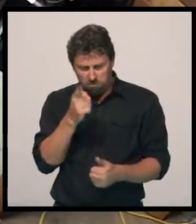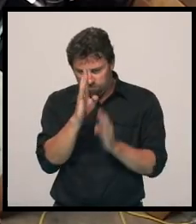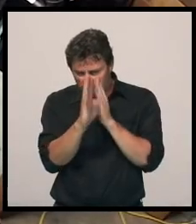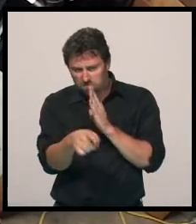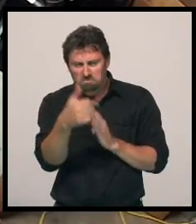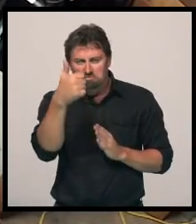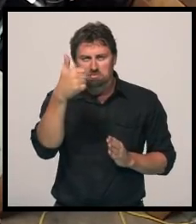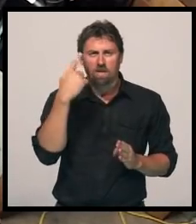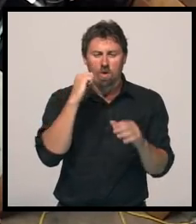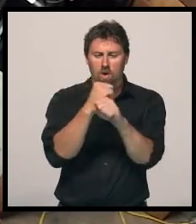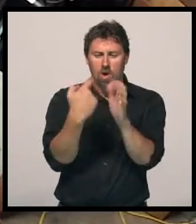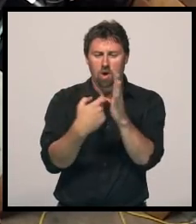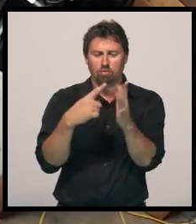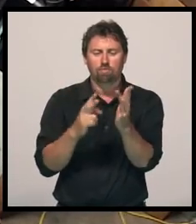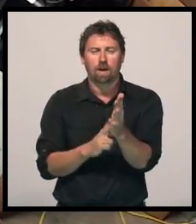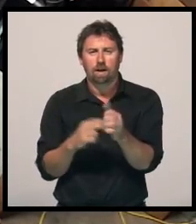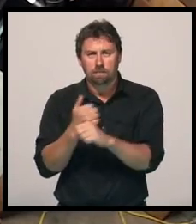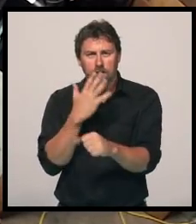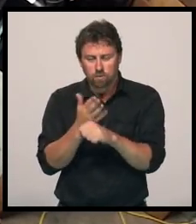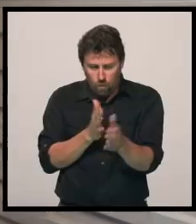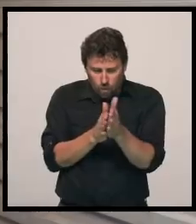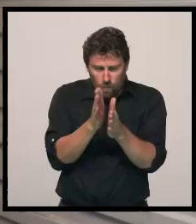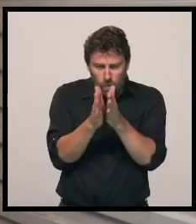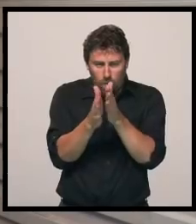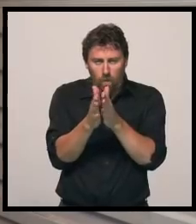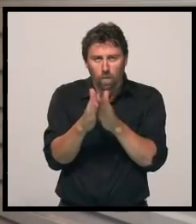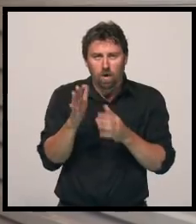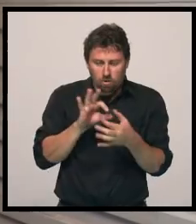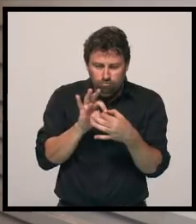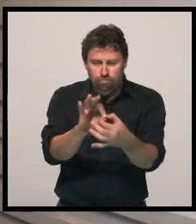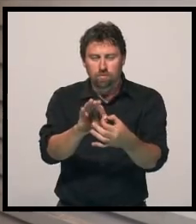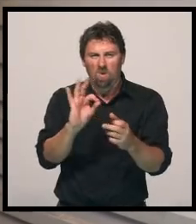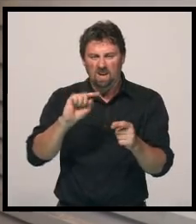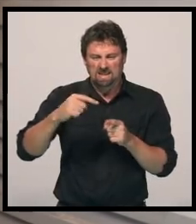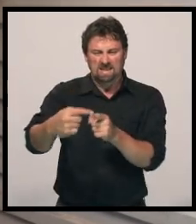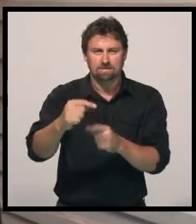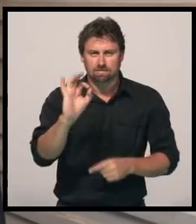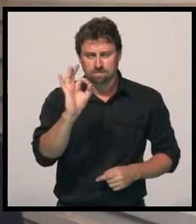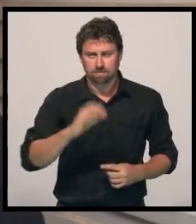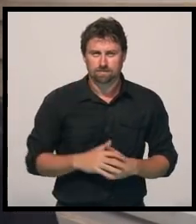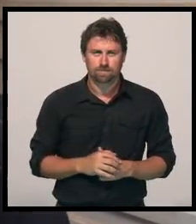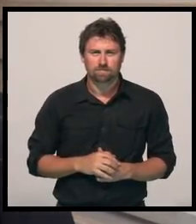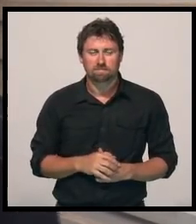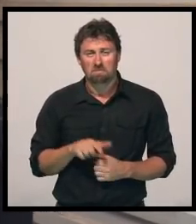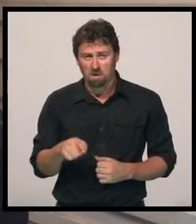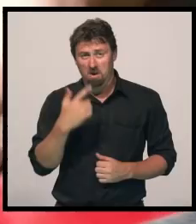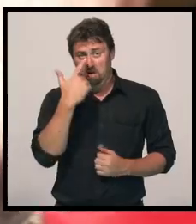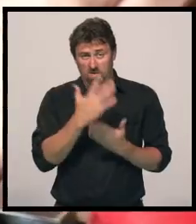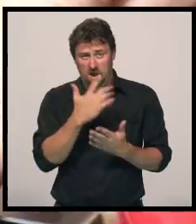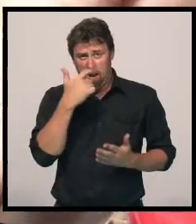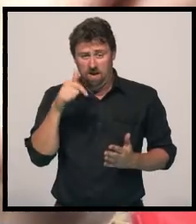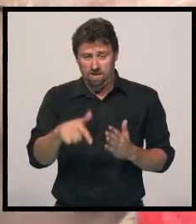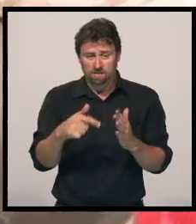I'm actually planing with the grain, not against the grain. And this is very highly figured timber and I'm fortunate enough to